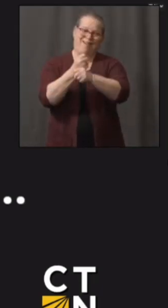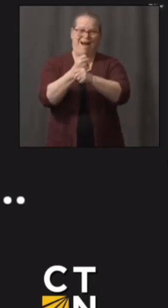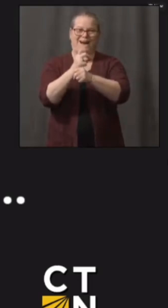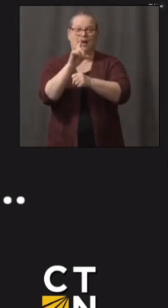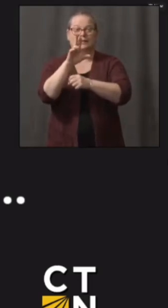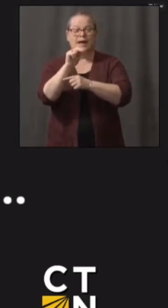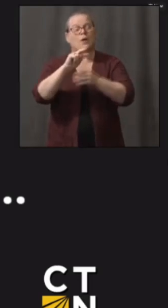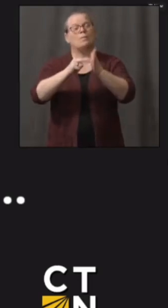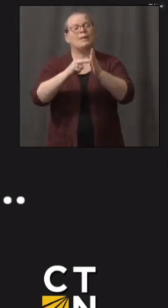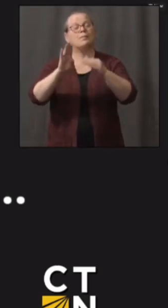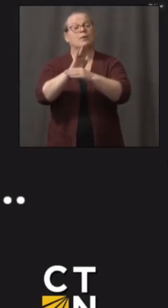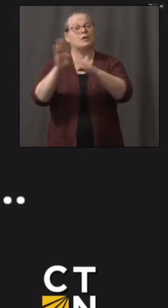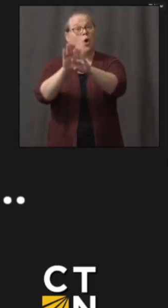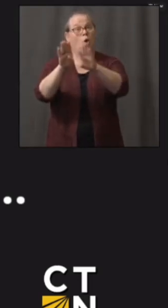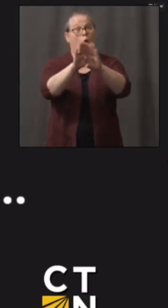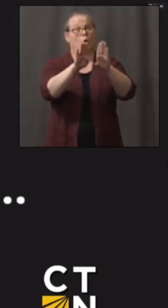why?